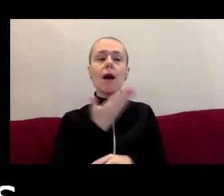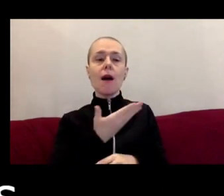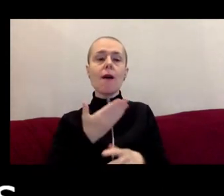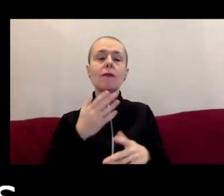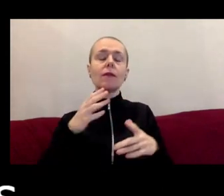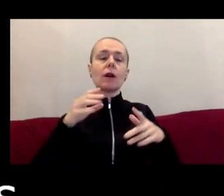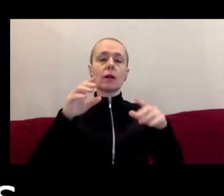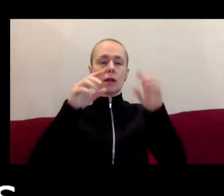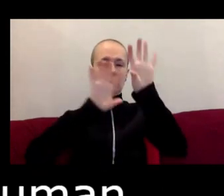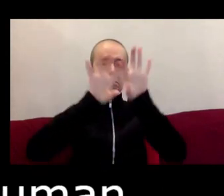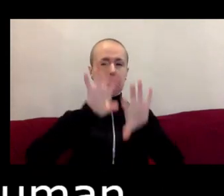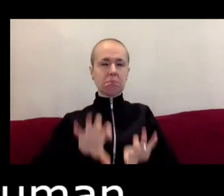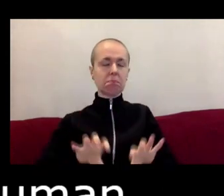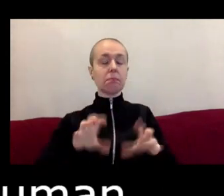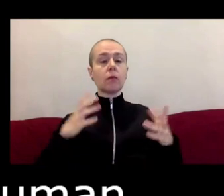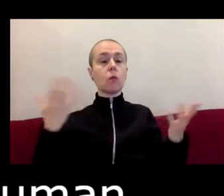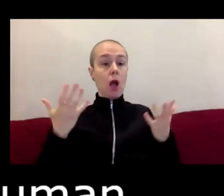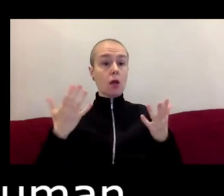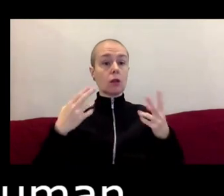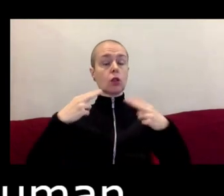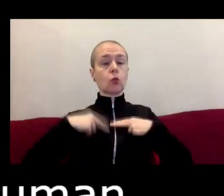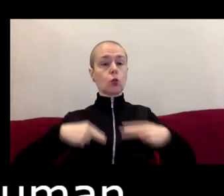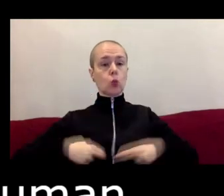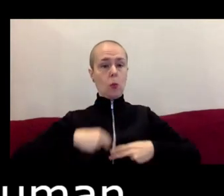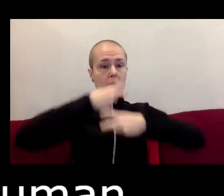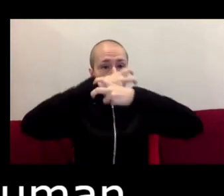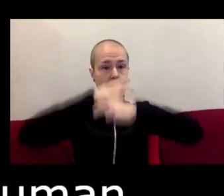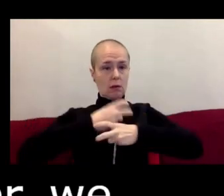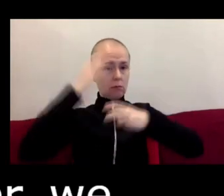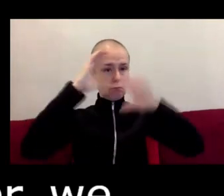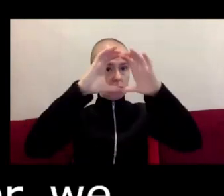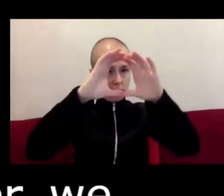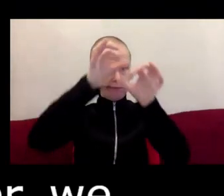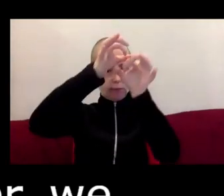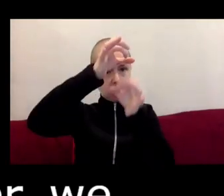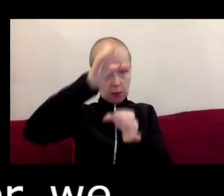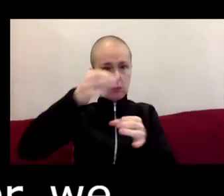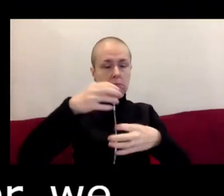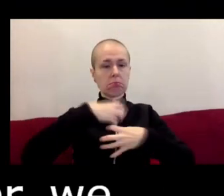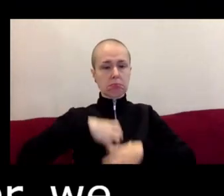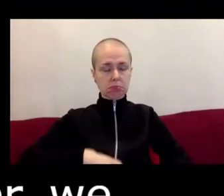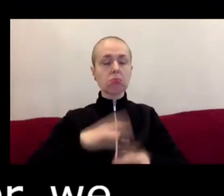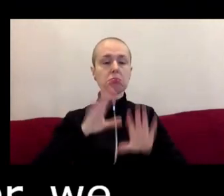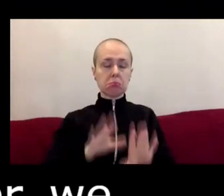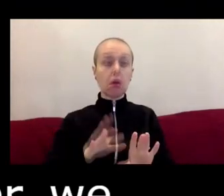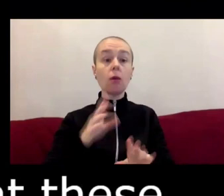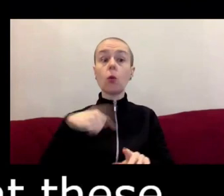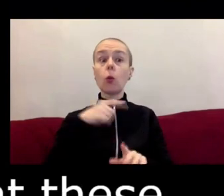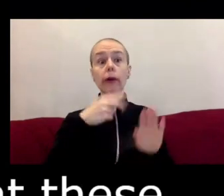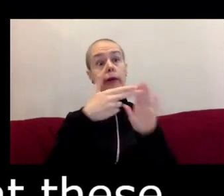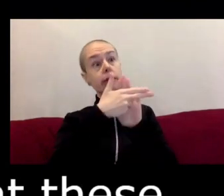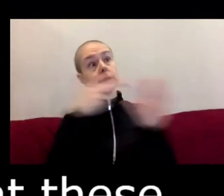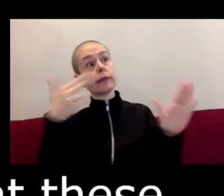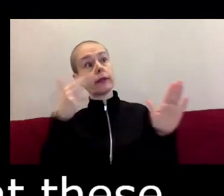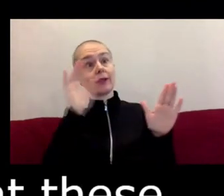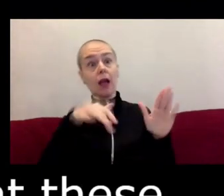skeleton puzzle. However, we don't necessarily say that these are human skeleton or like make human or